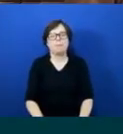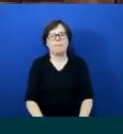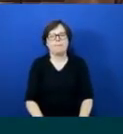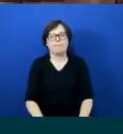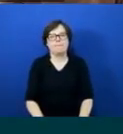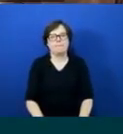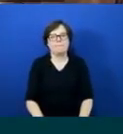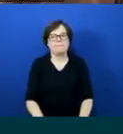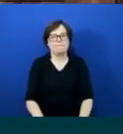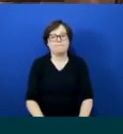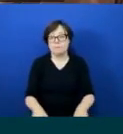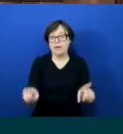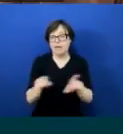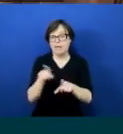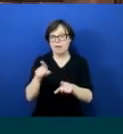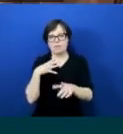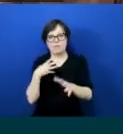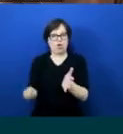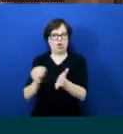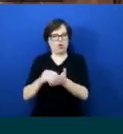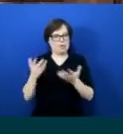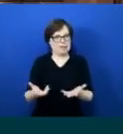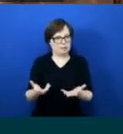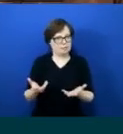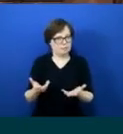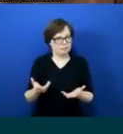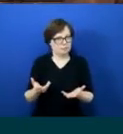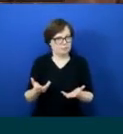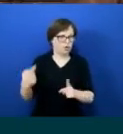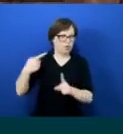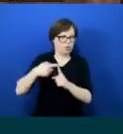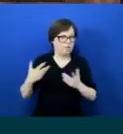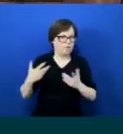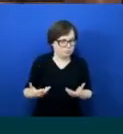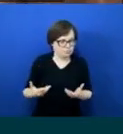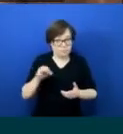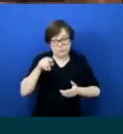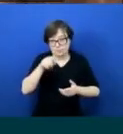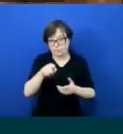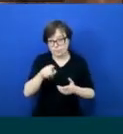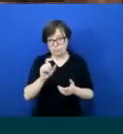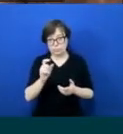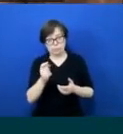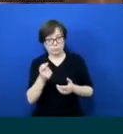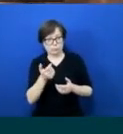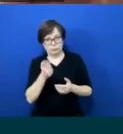think of a major road where people would enter into the city.